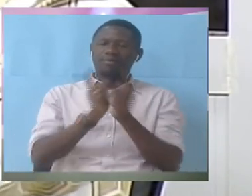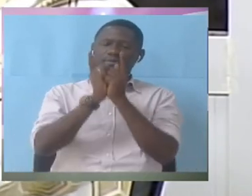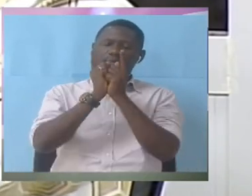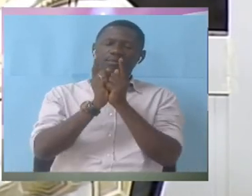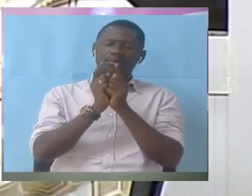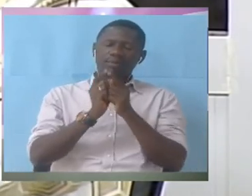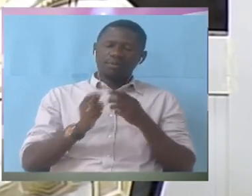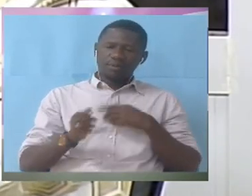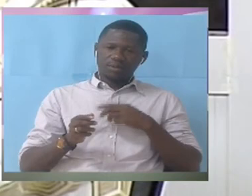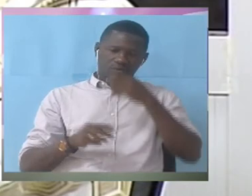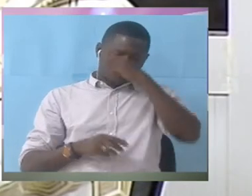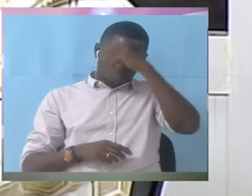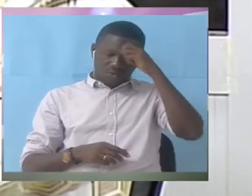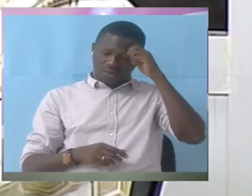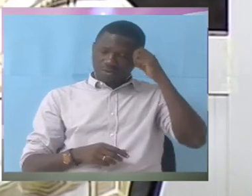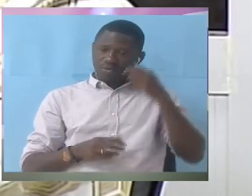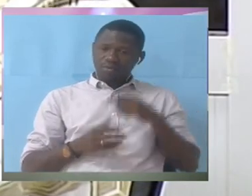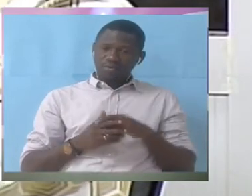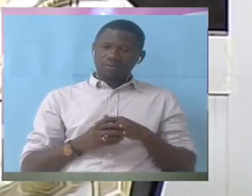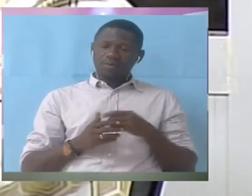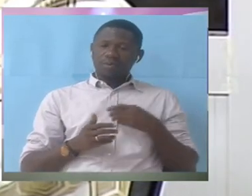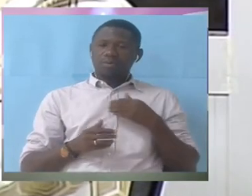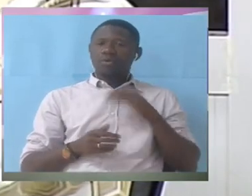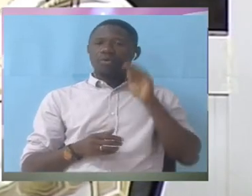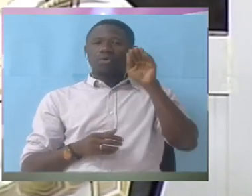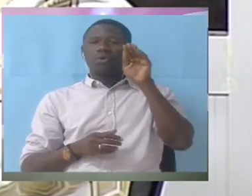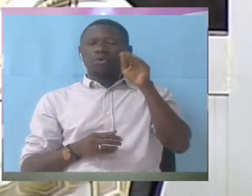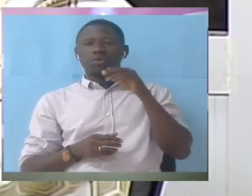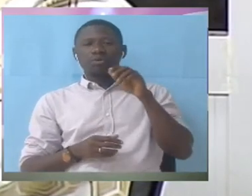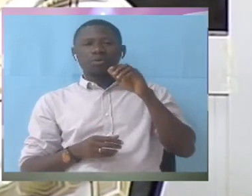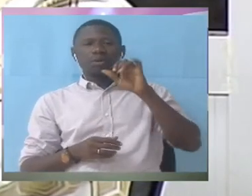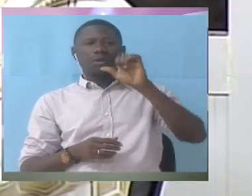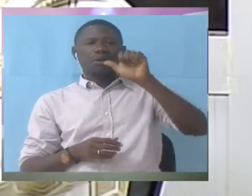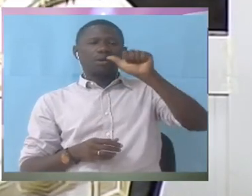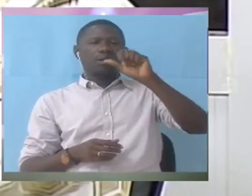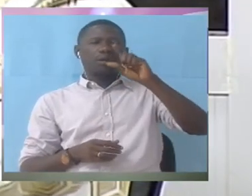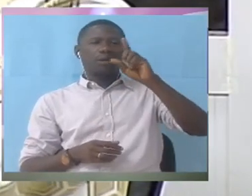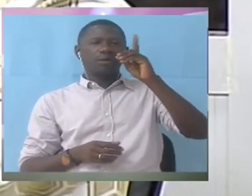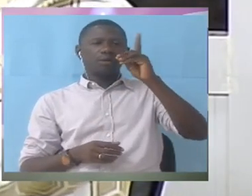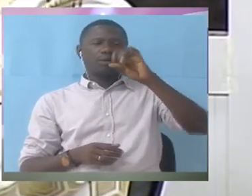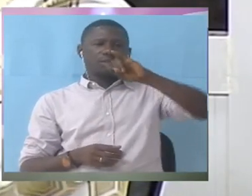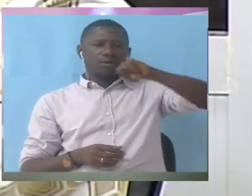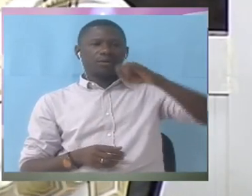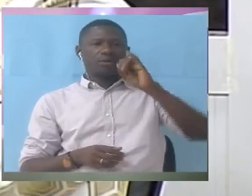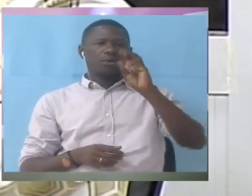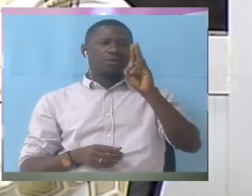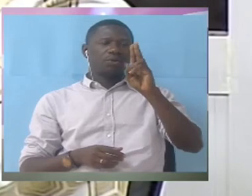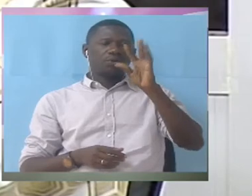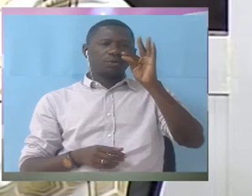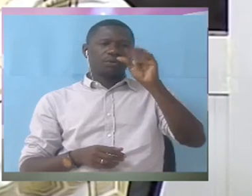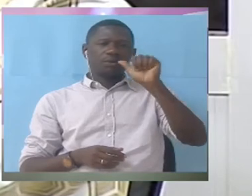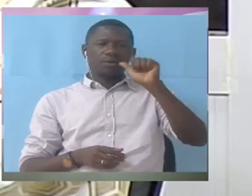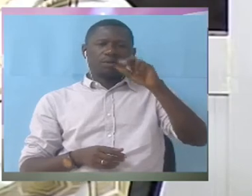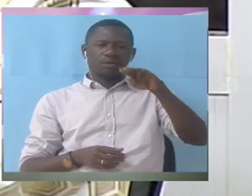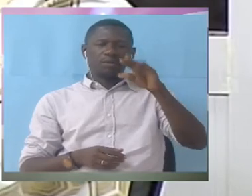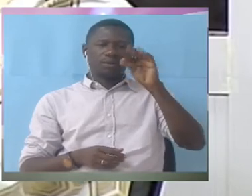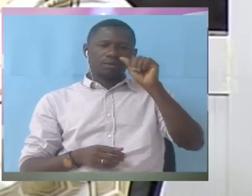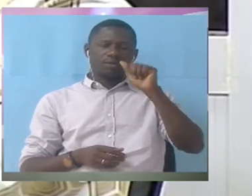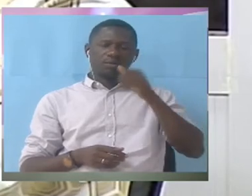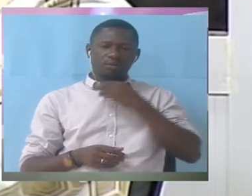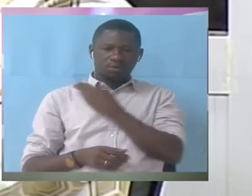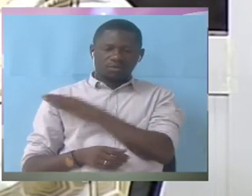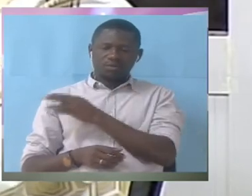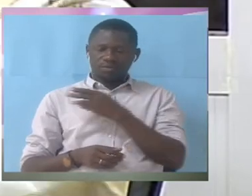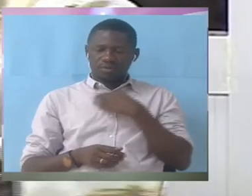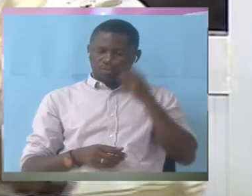mako fekke mu nga liggey I will call the adjutant dina o adjutant bi to remove him from extra duty pour mu genné ko fofu let him go